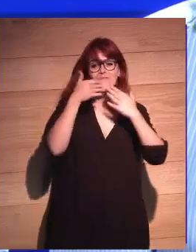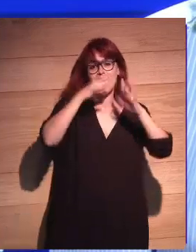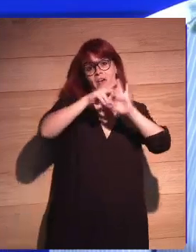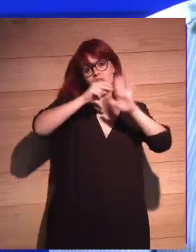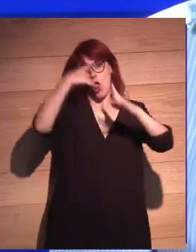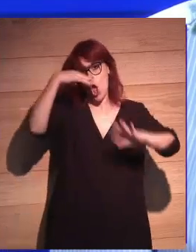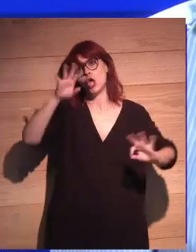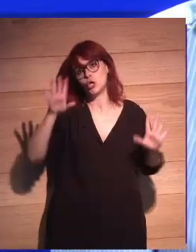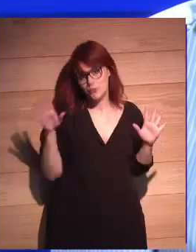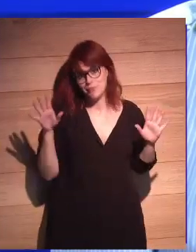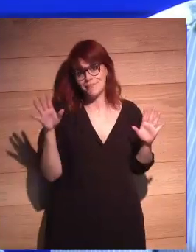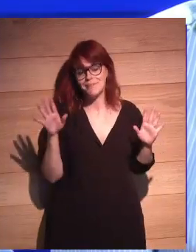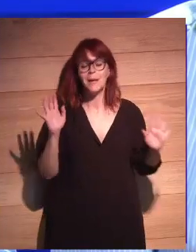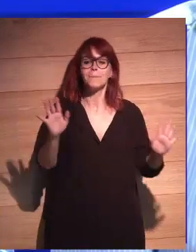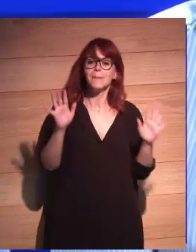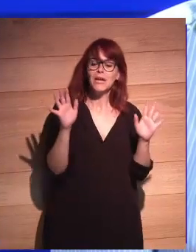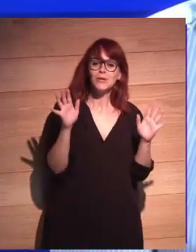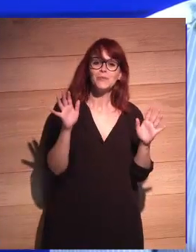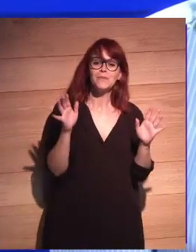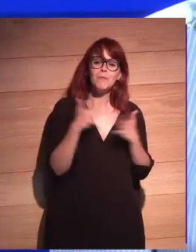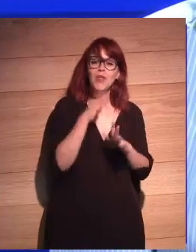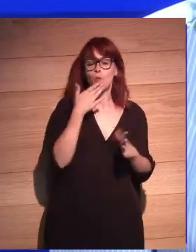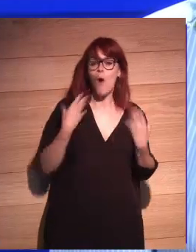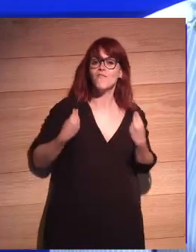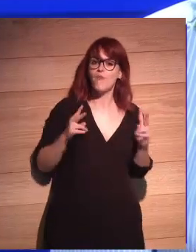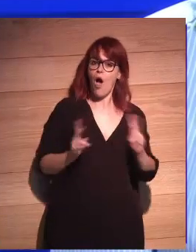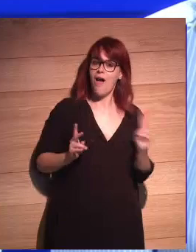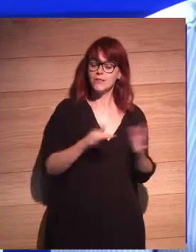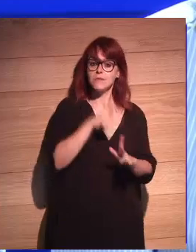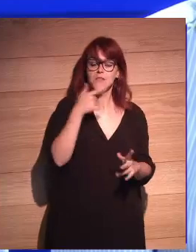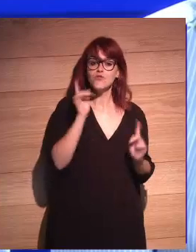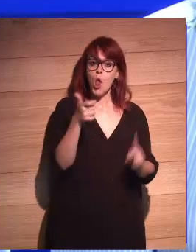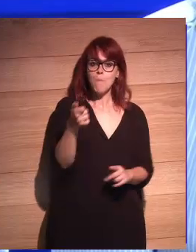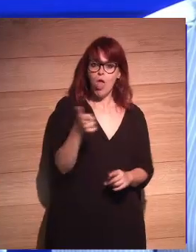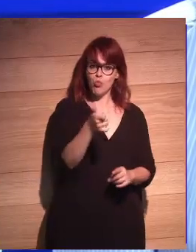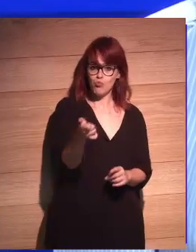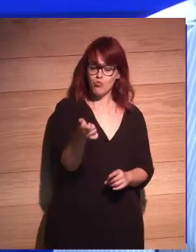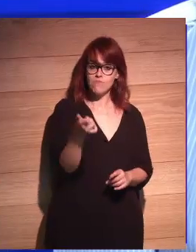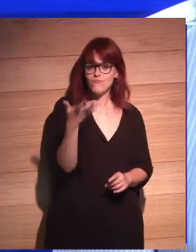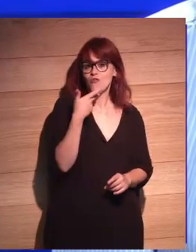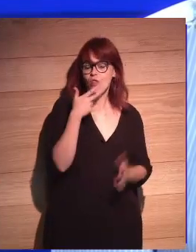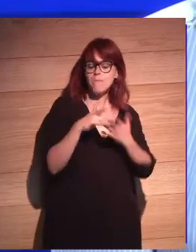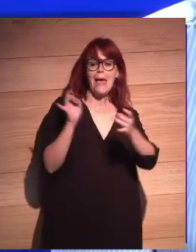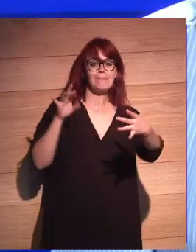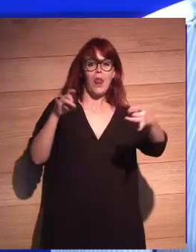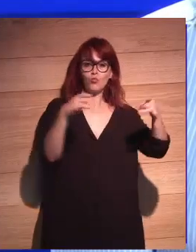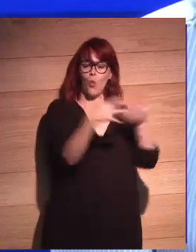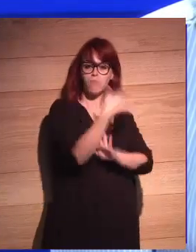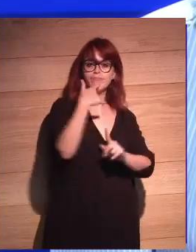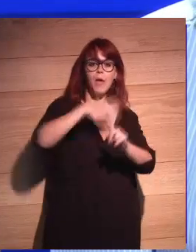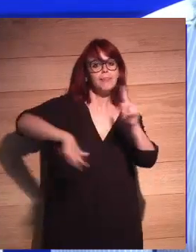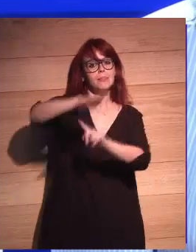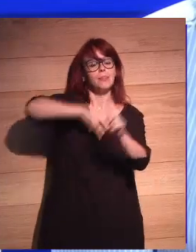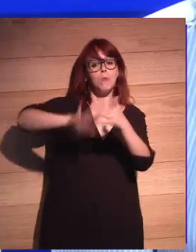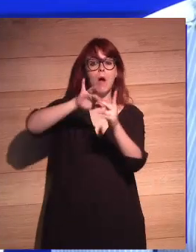make journeys through videos, of course, but to make them be alive in that